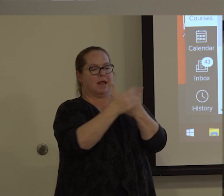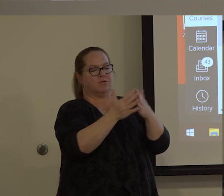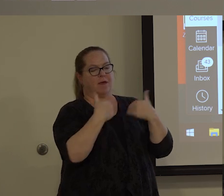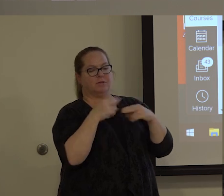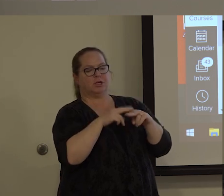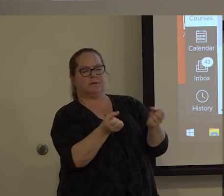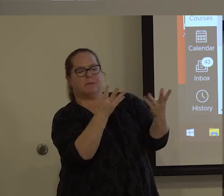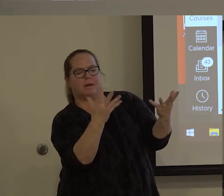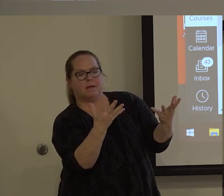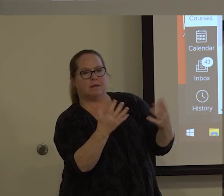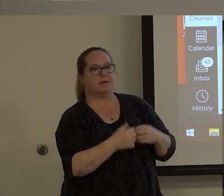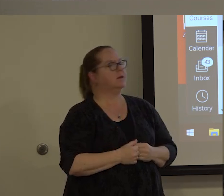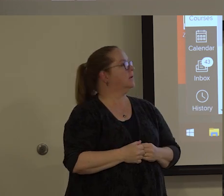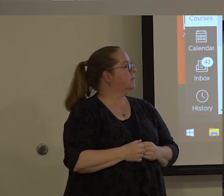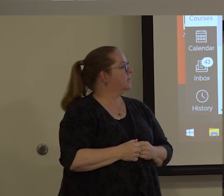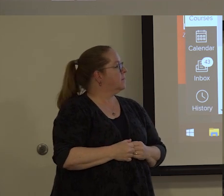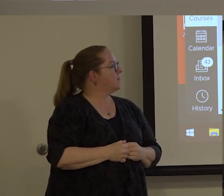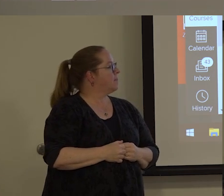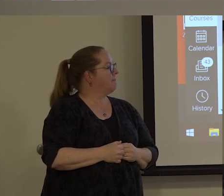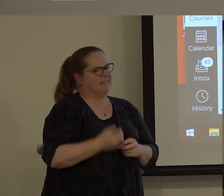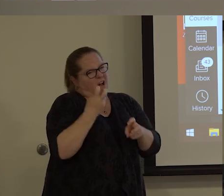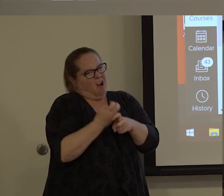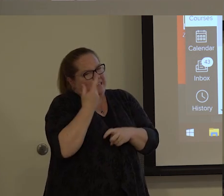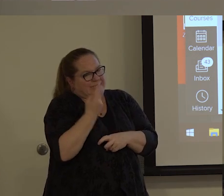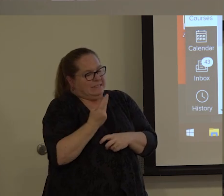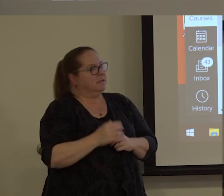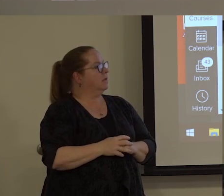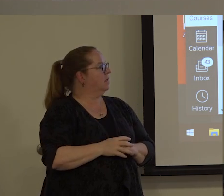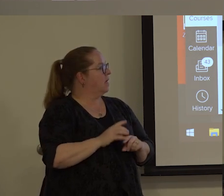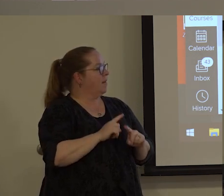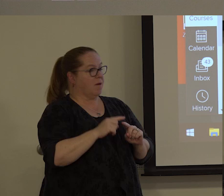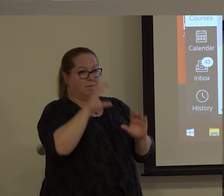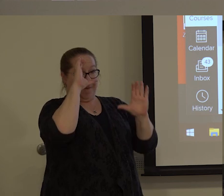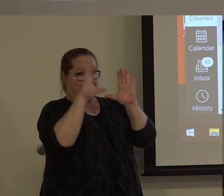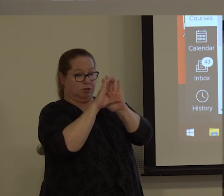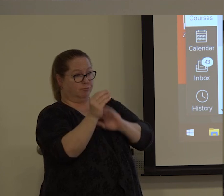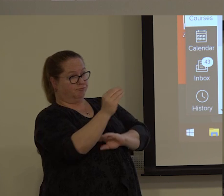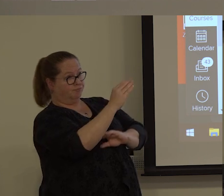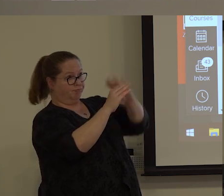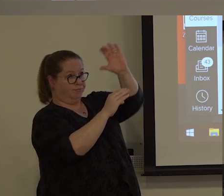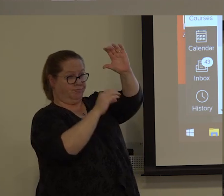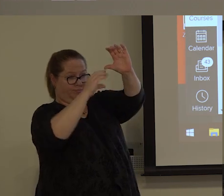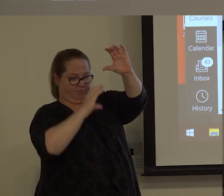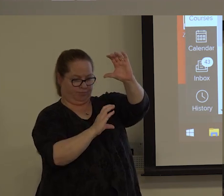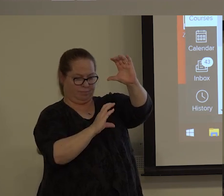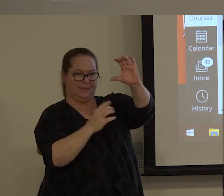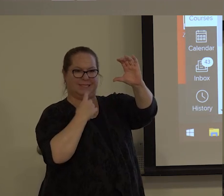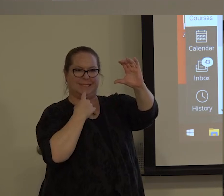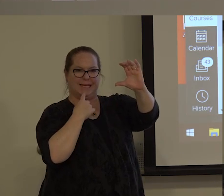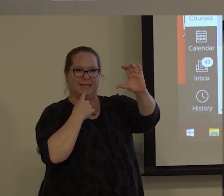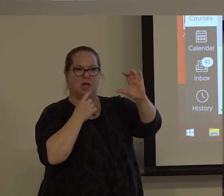which this is the one where we use, it's hard to see all together, but we have an image of the classroom below. The instructions state,